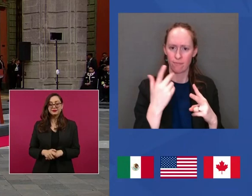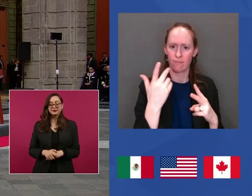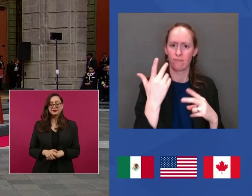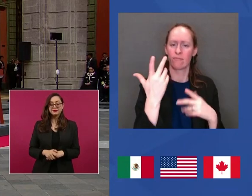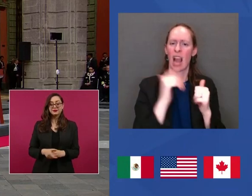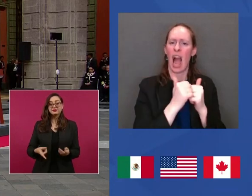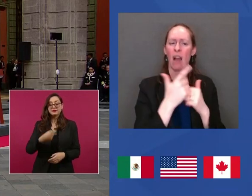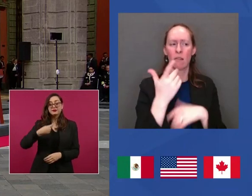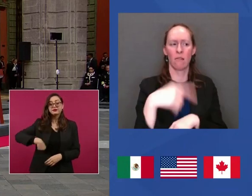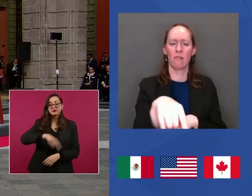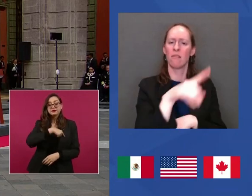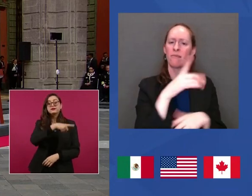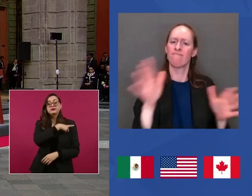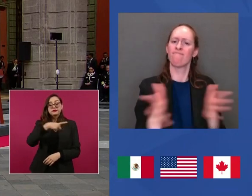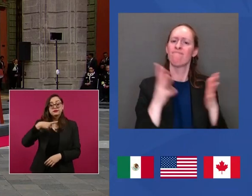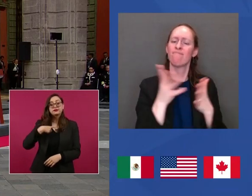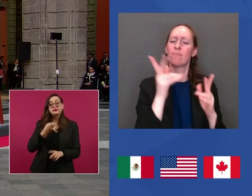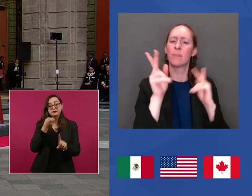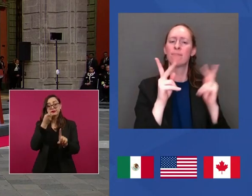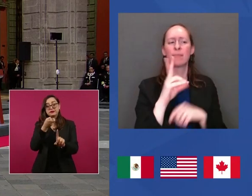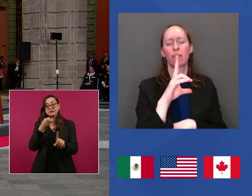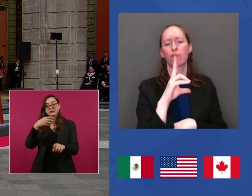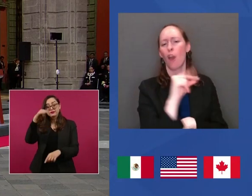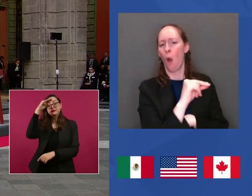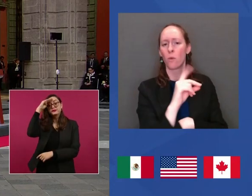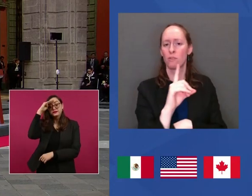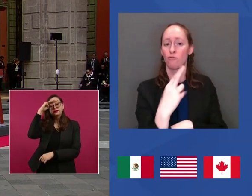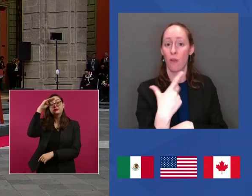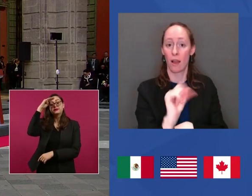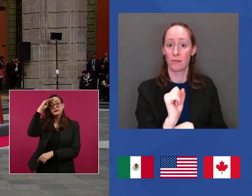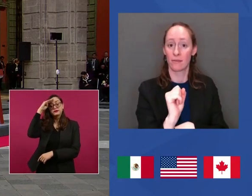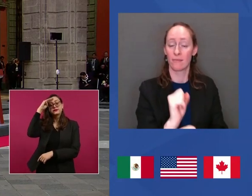Because we have to also think of that.